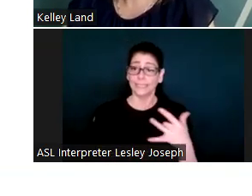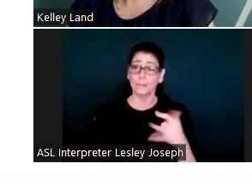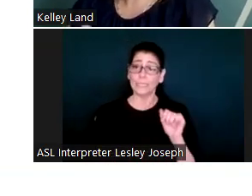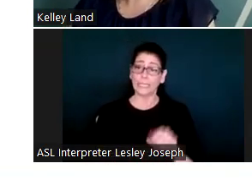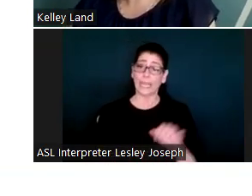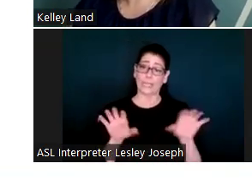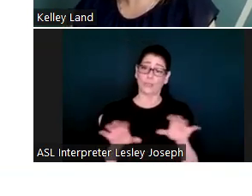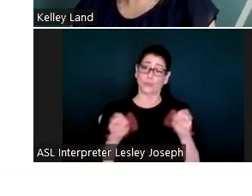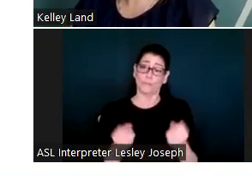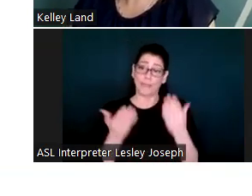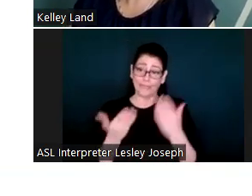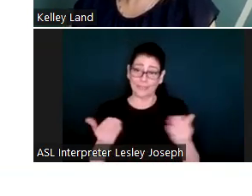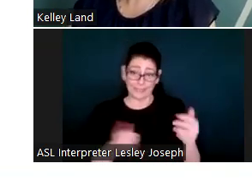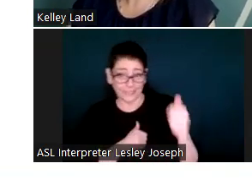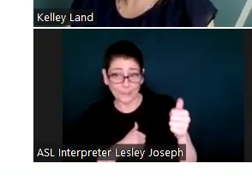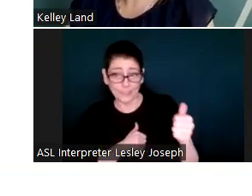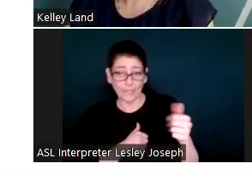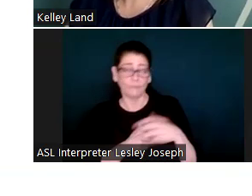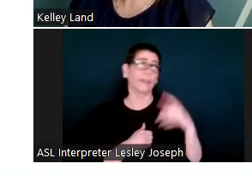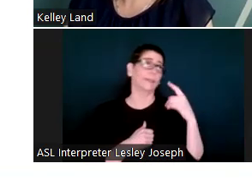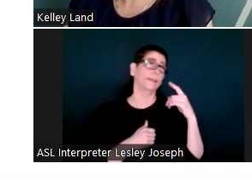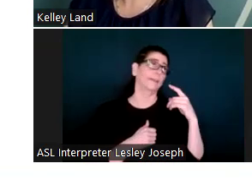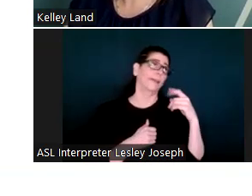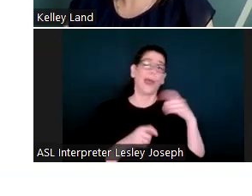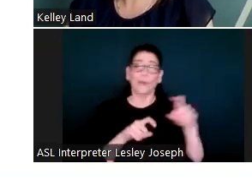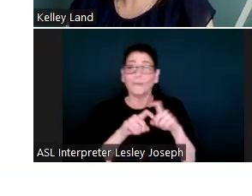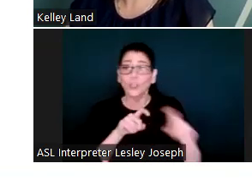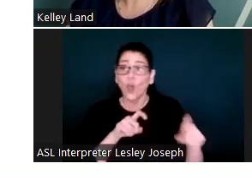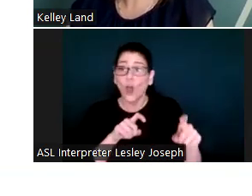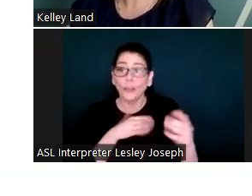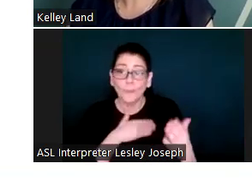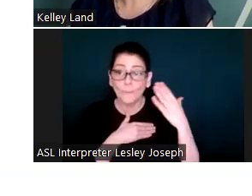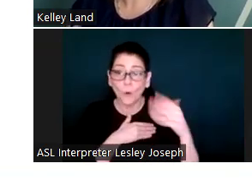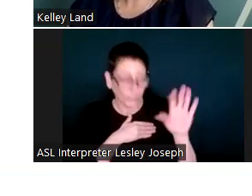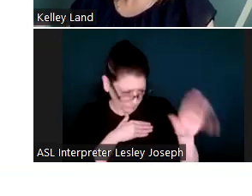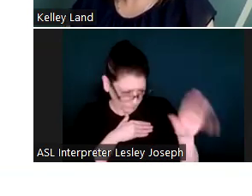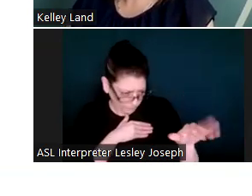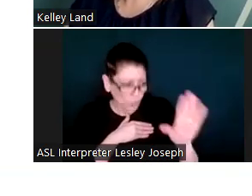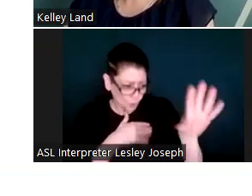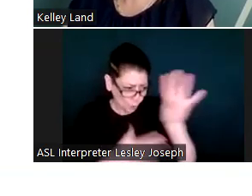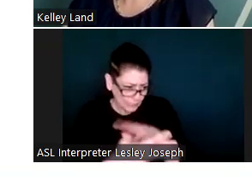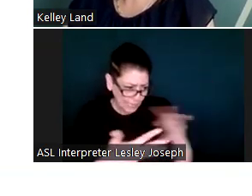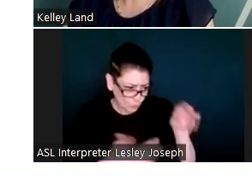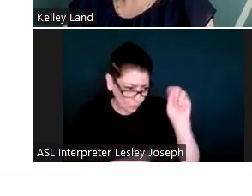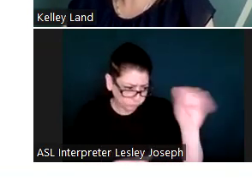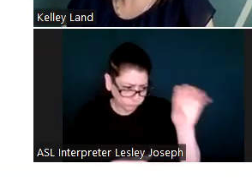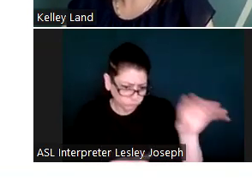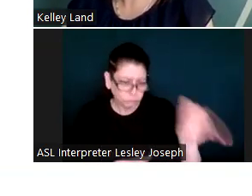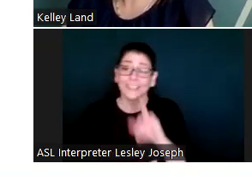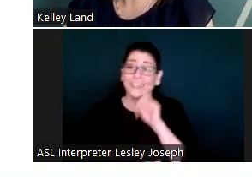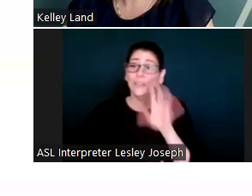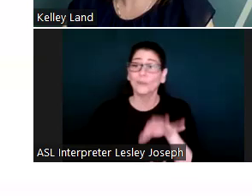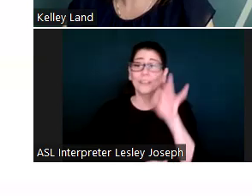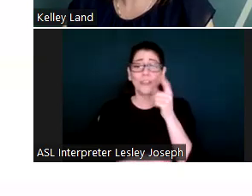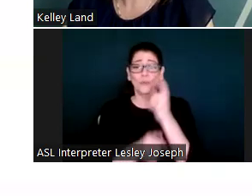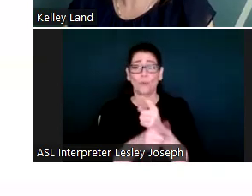a lot of things on their own. It would be things like me having to call them in the morning to remind them of their schedule, and really finding that technology